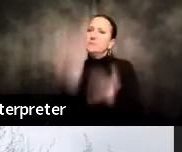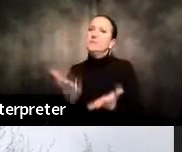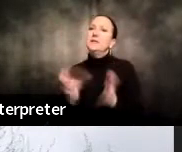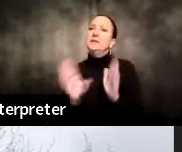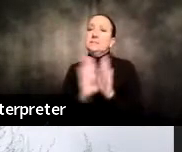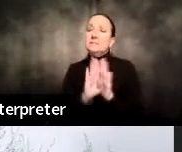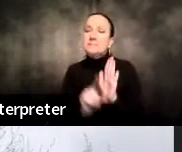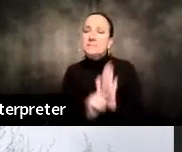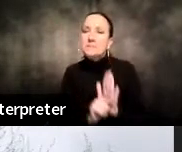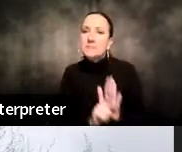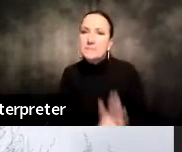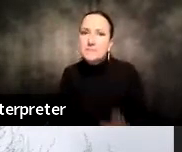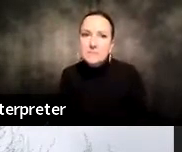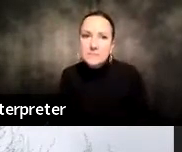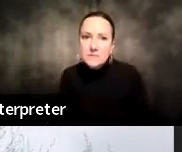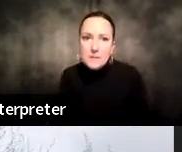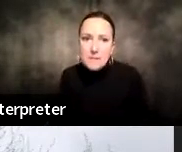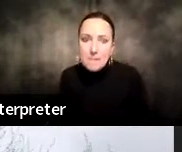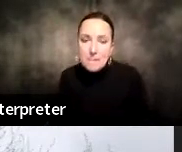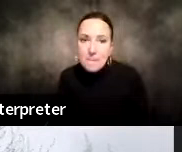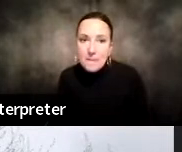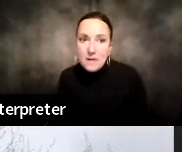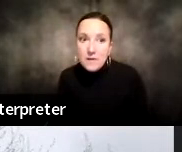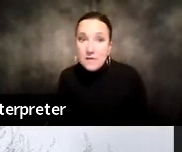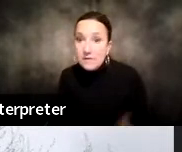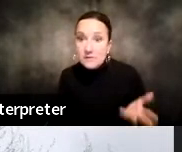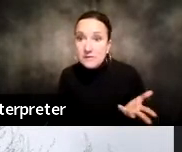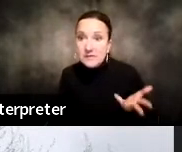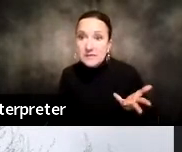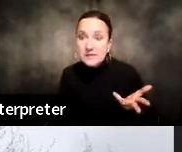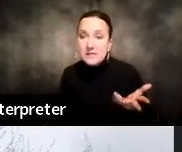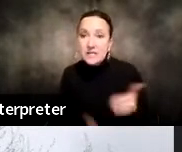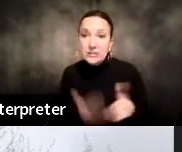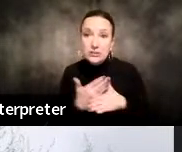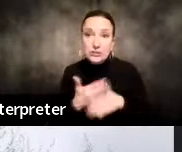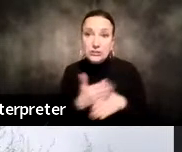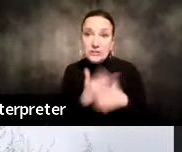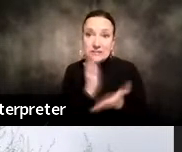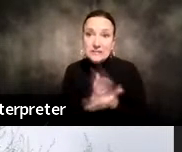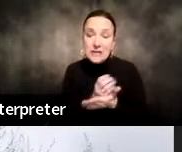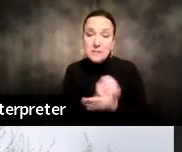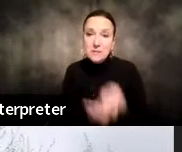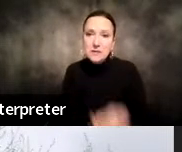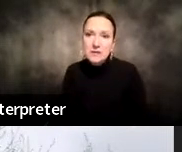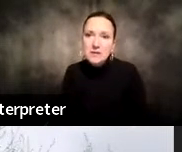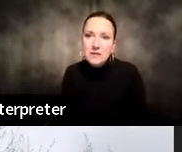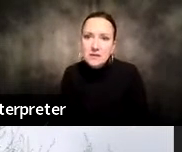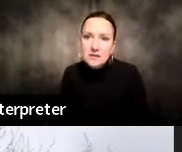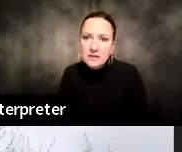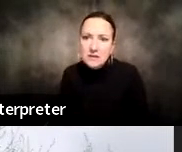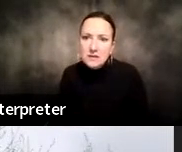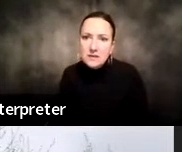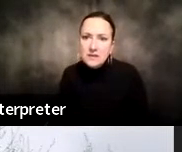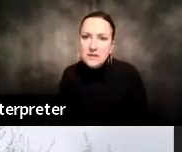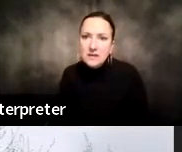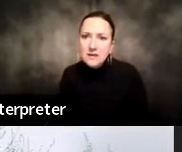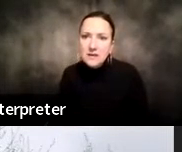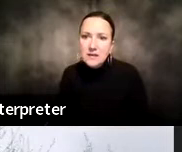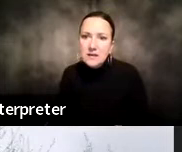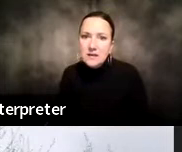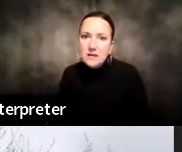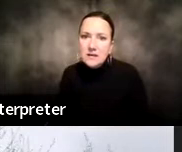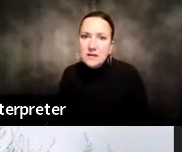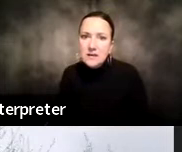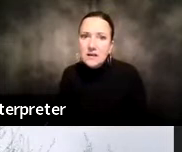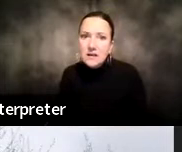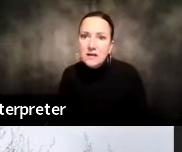can stop sharing, or I can leave this up on the screen, but I will. Kevin, can I ask you one question? Sure thing.